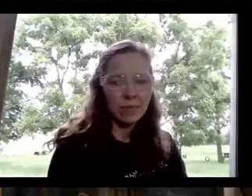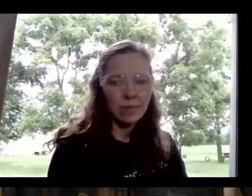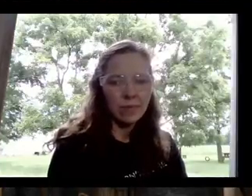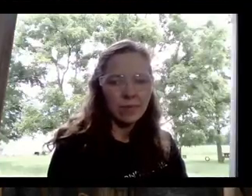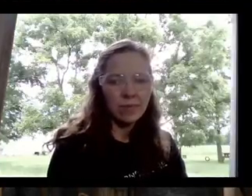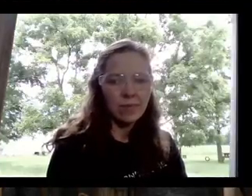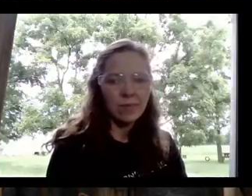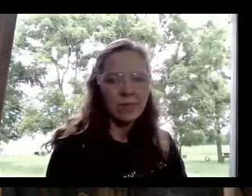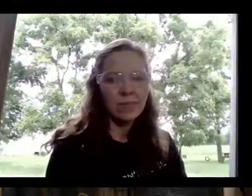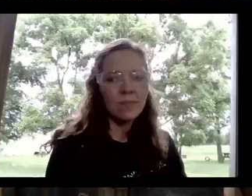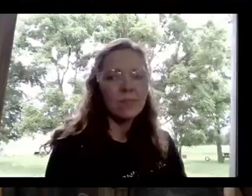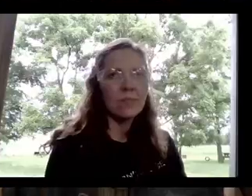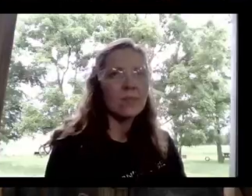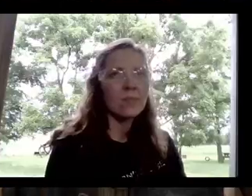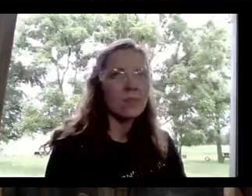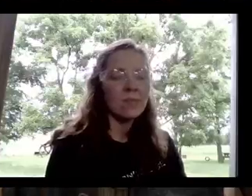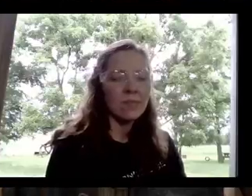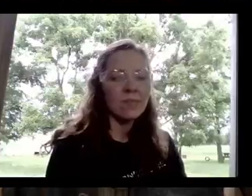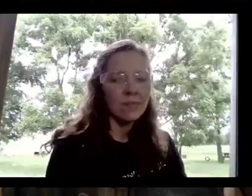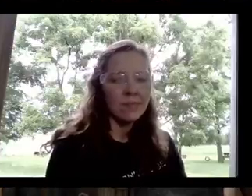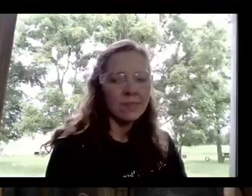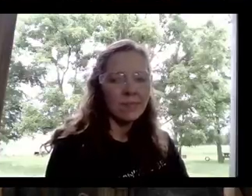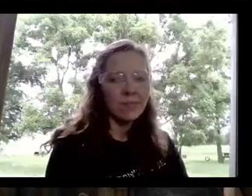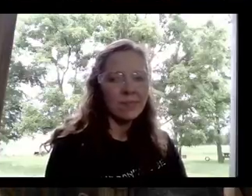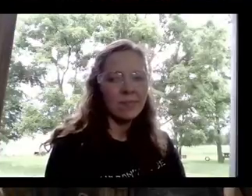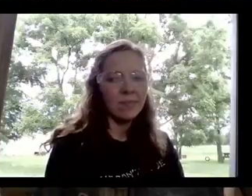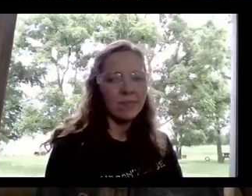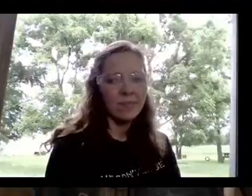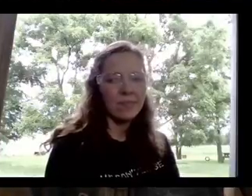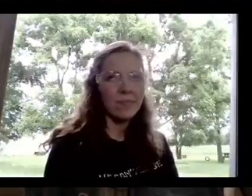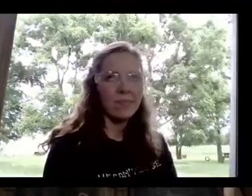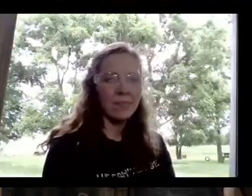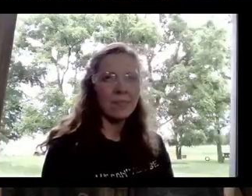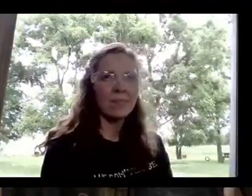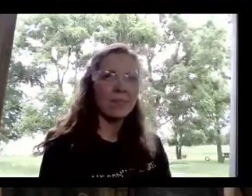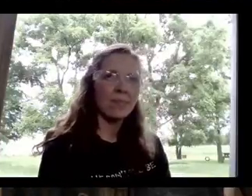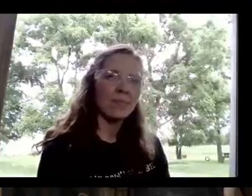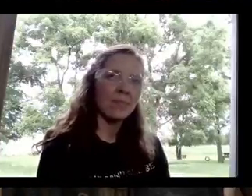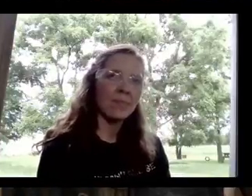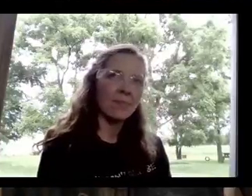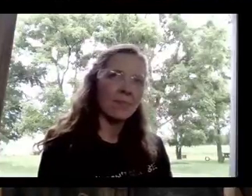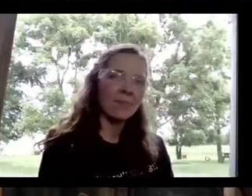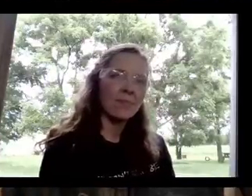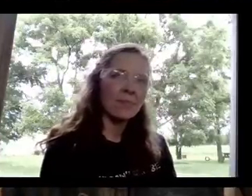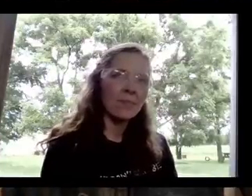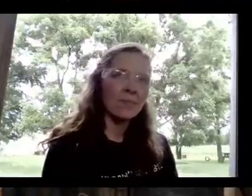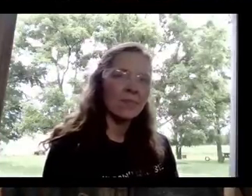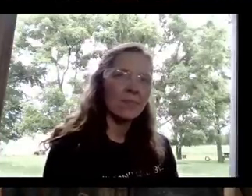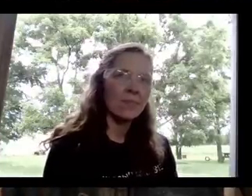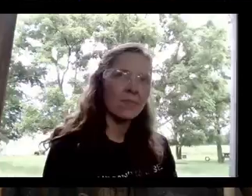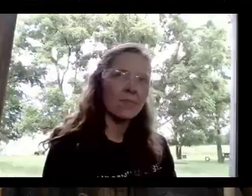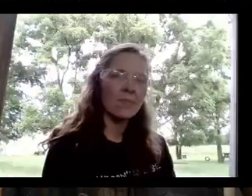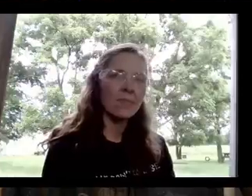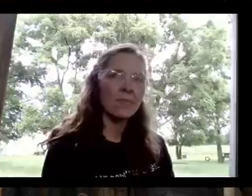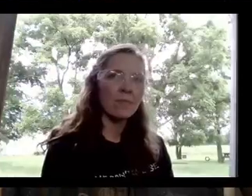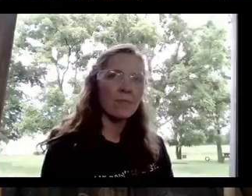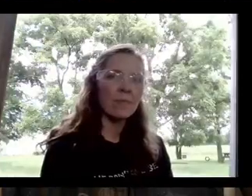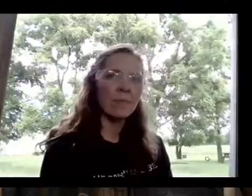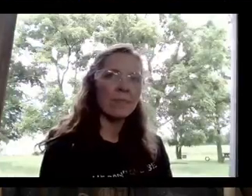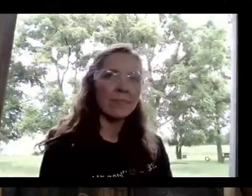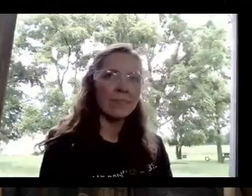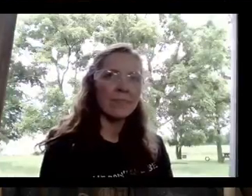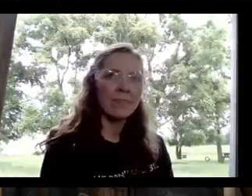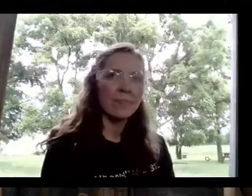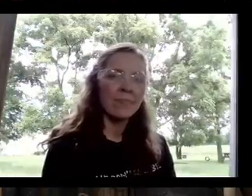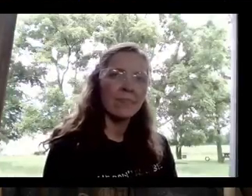and I'm probably missing a few, but I got a bunch of other things too that I've got to do. So my work varies, and so that's where I don't, this is